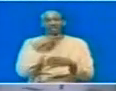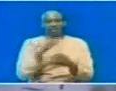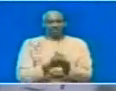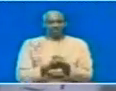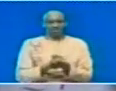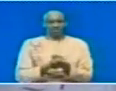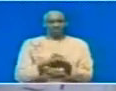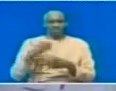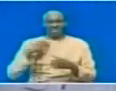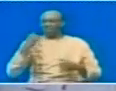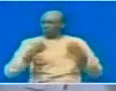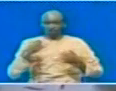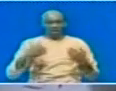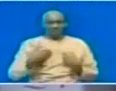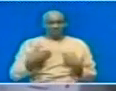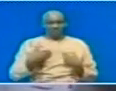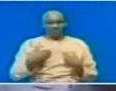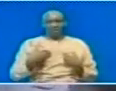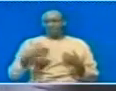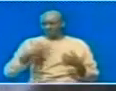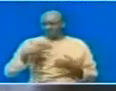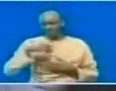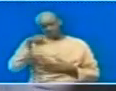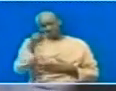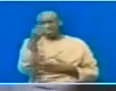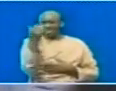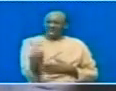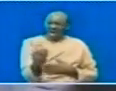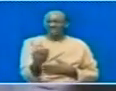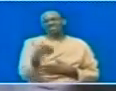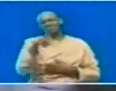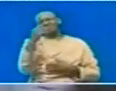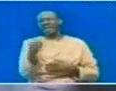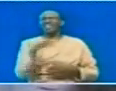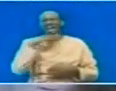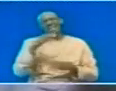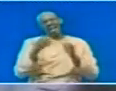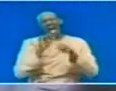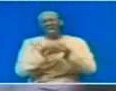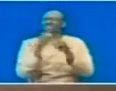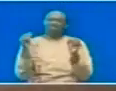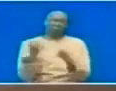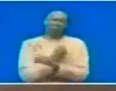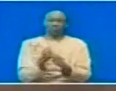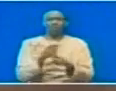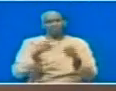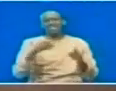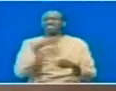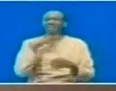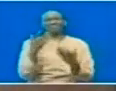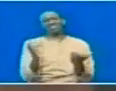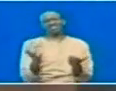become very emotional that people young who are not supposed to go, and they have to